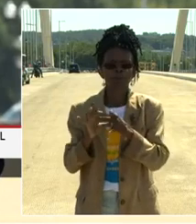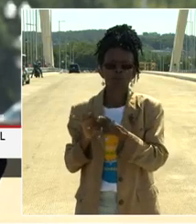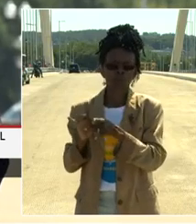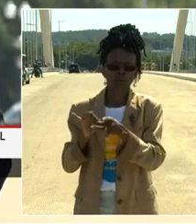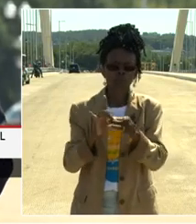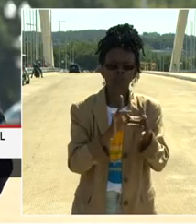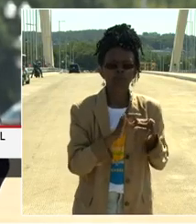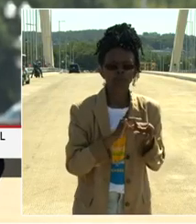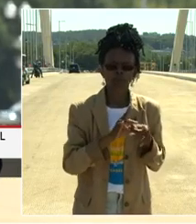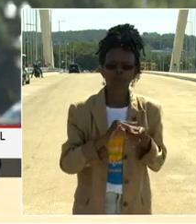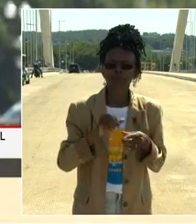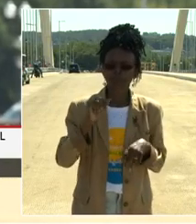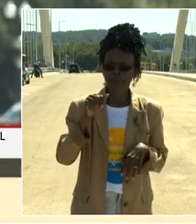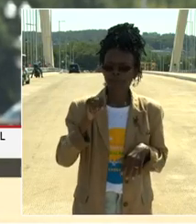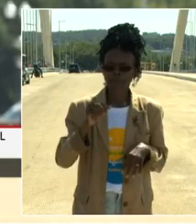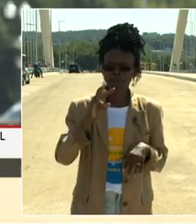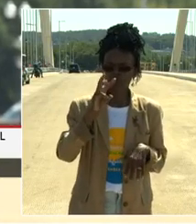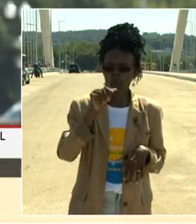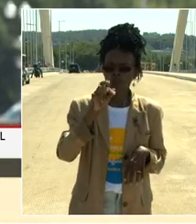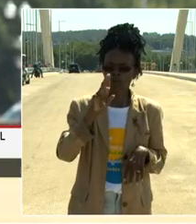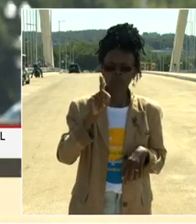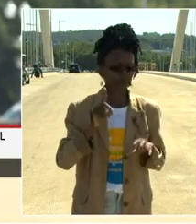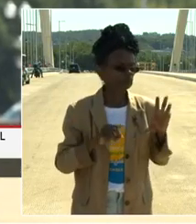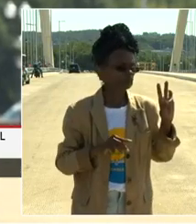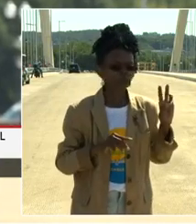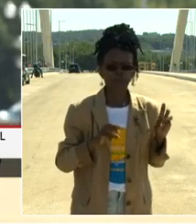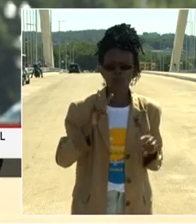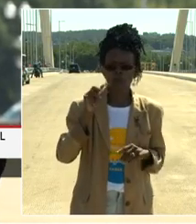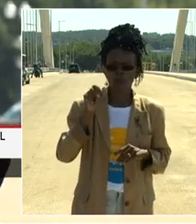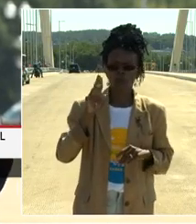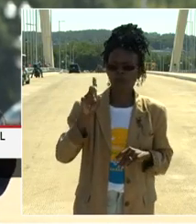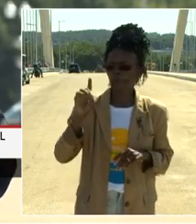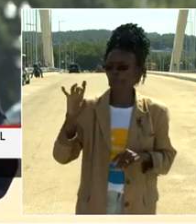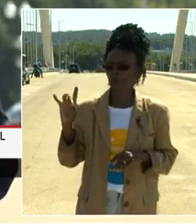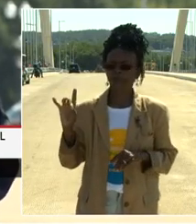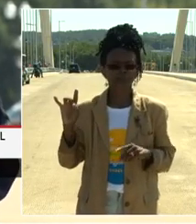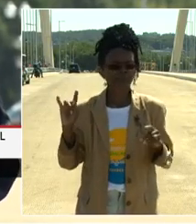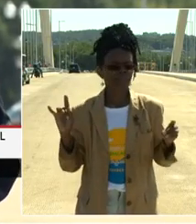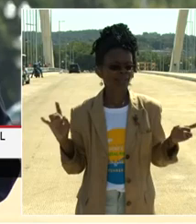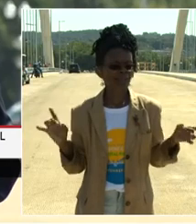the 8th Ward and the 7th, tangentially.